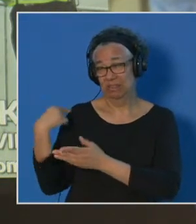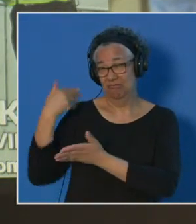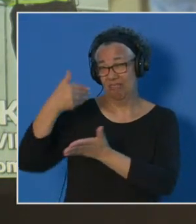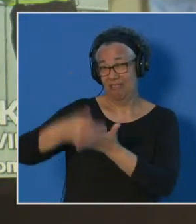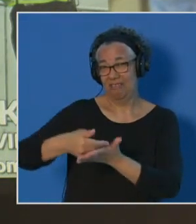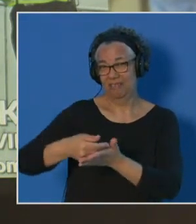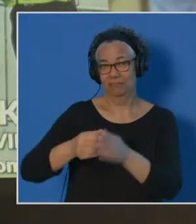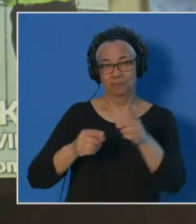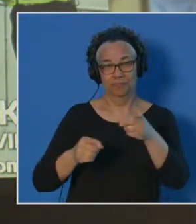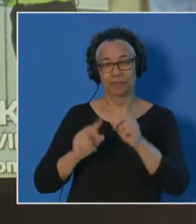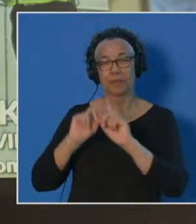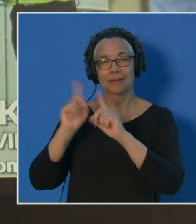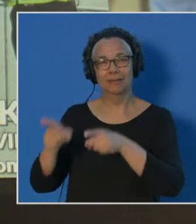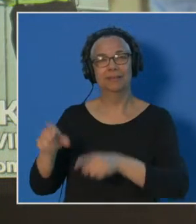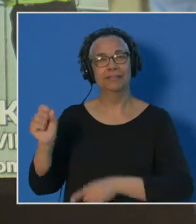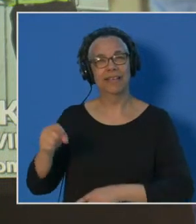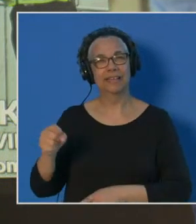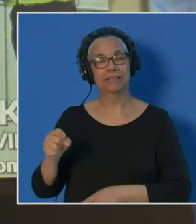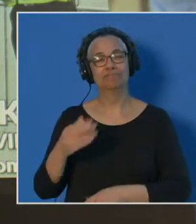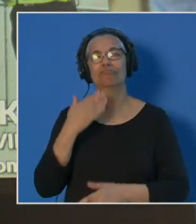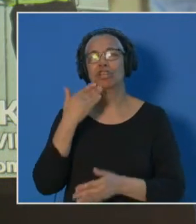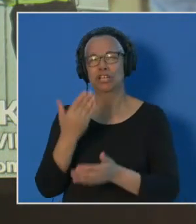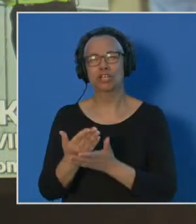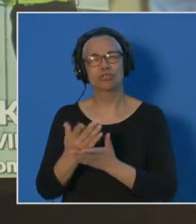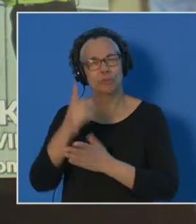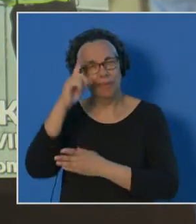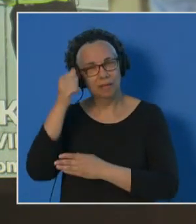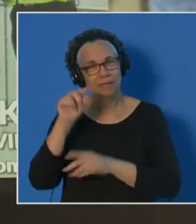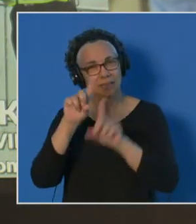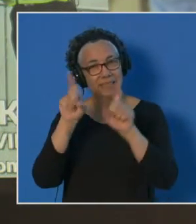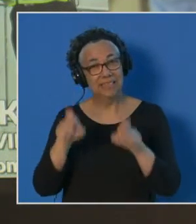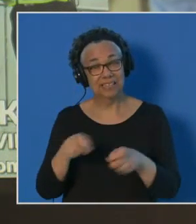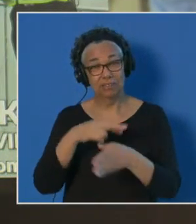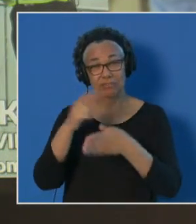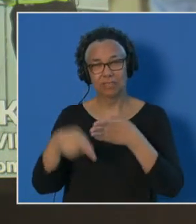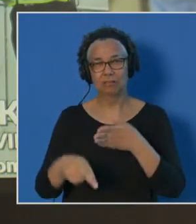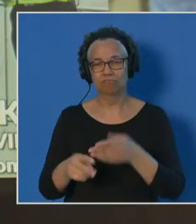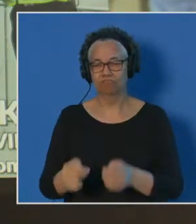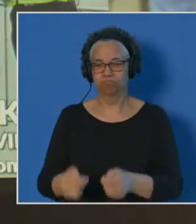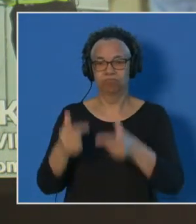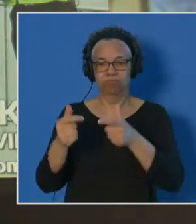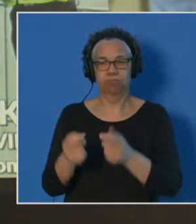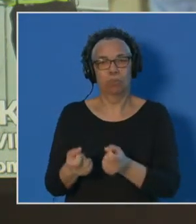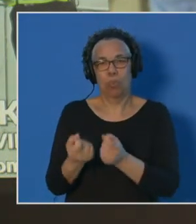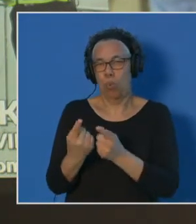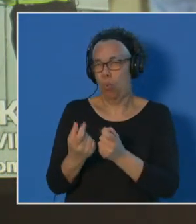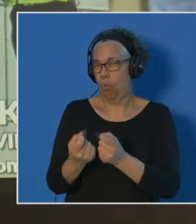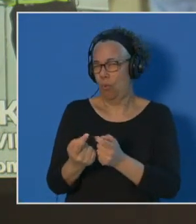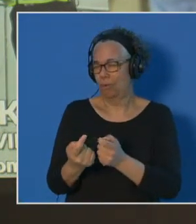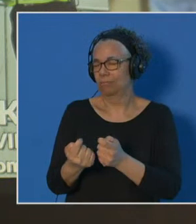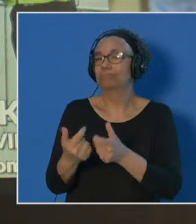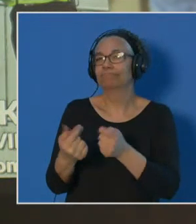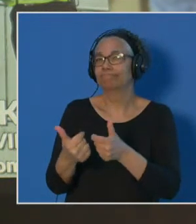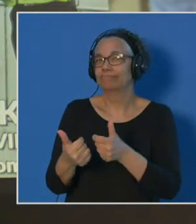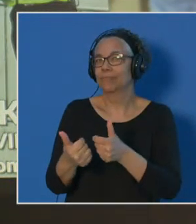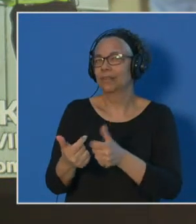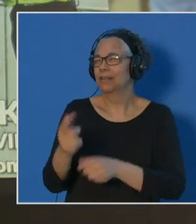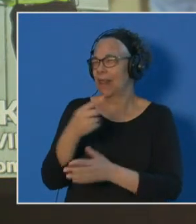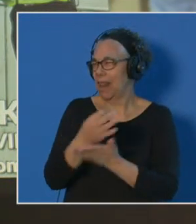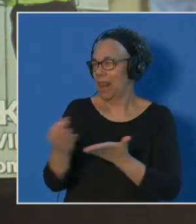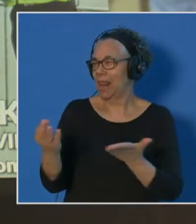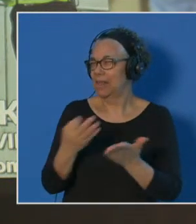thing is that the testing results are coming back very quickly. As you know, last Friday, with the arrival flight from